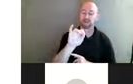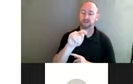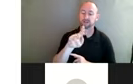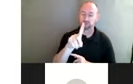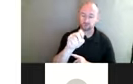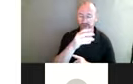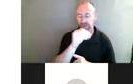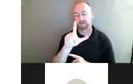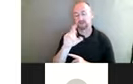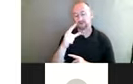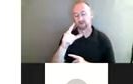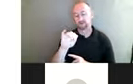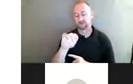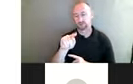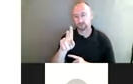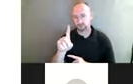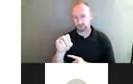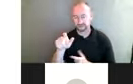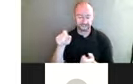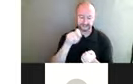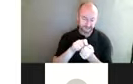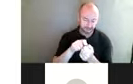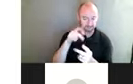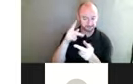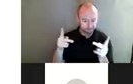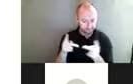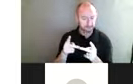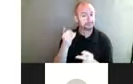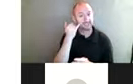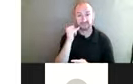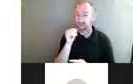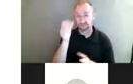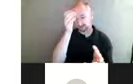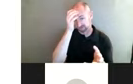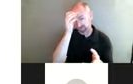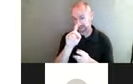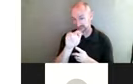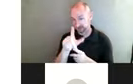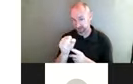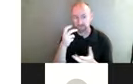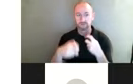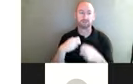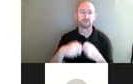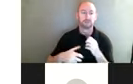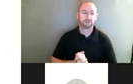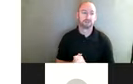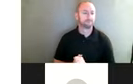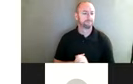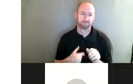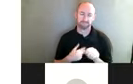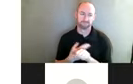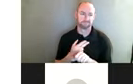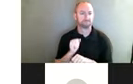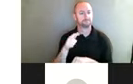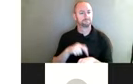exact thing. But if we don't know some details about that, we may have problems. So I use this all the time